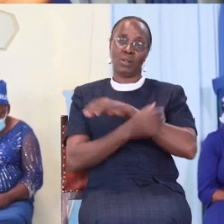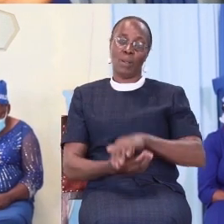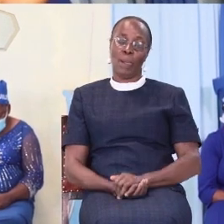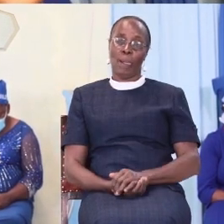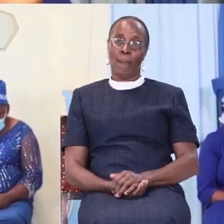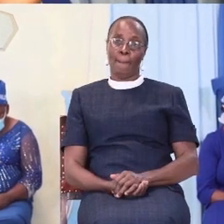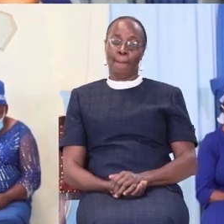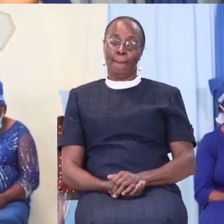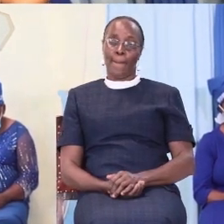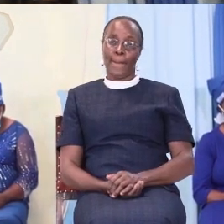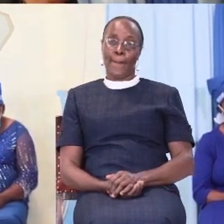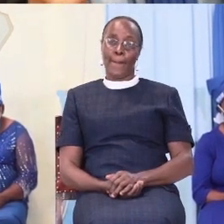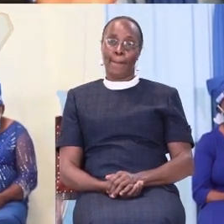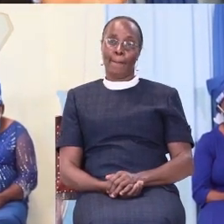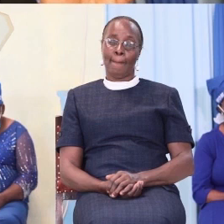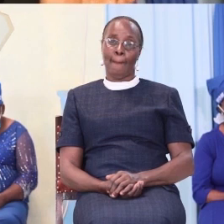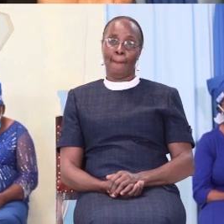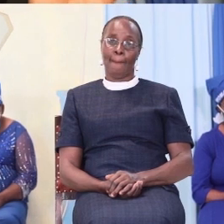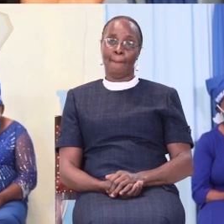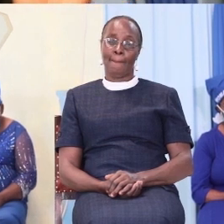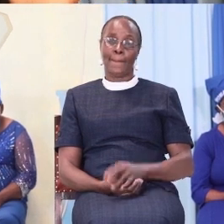Nothing more, nothing less.